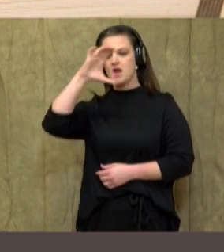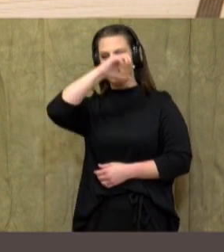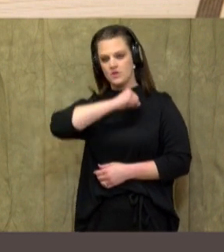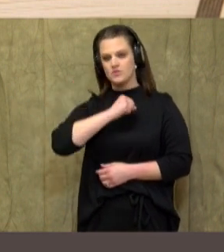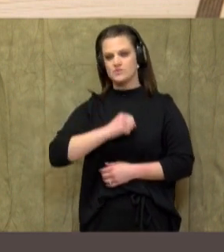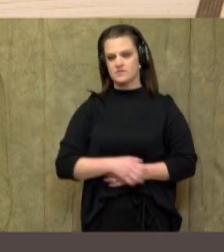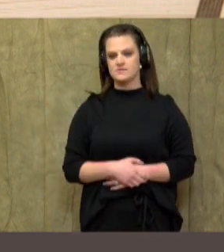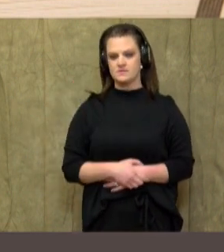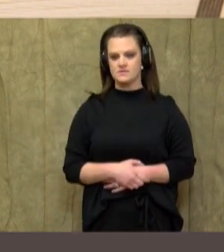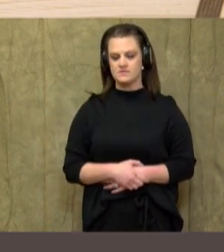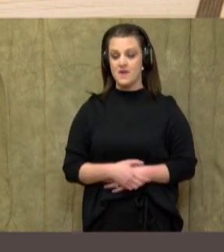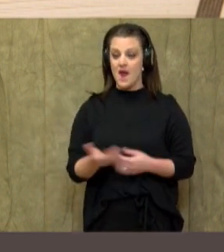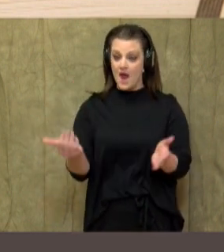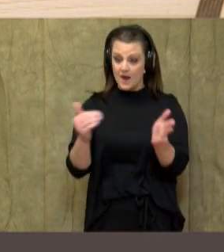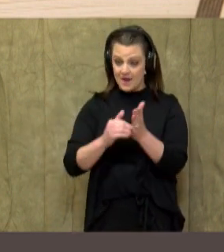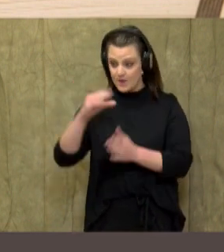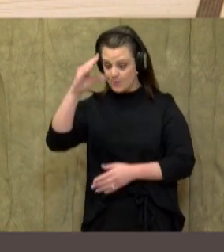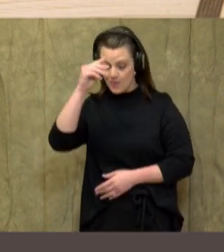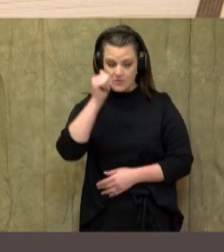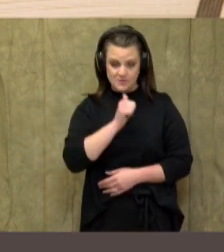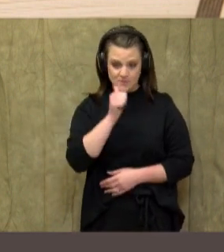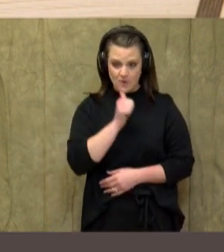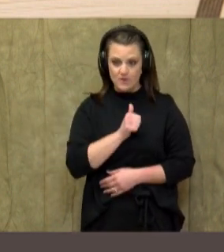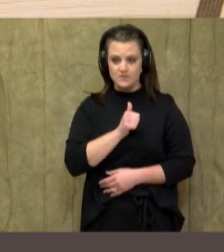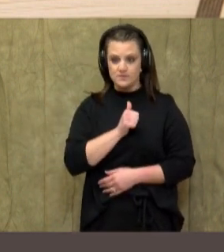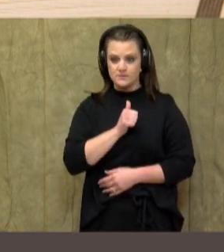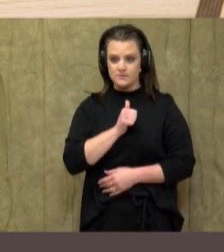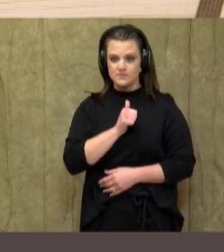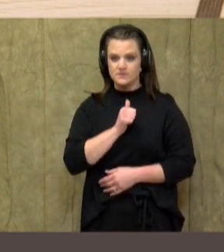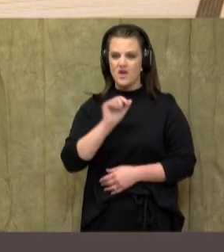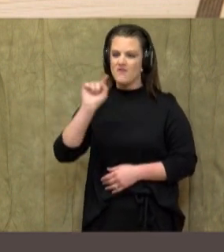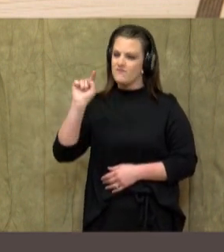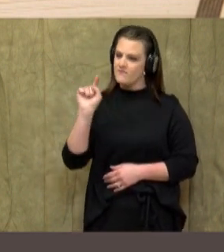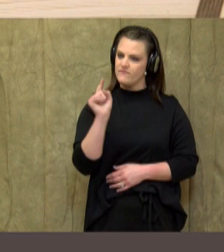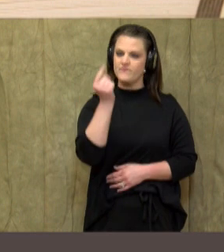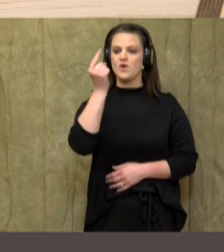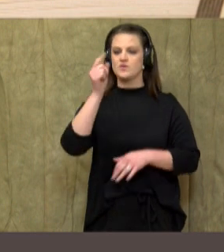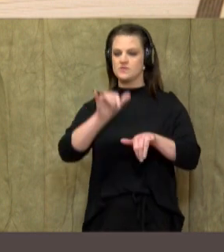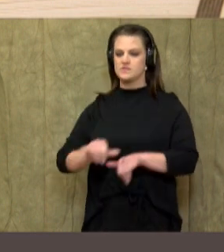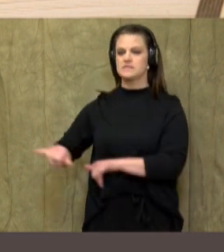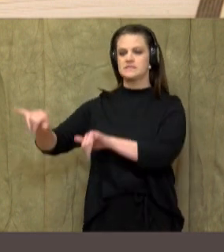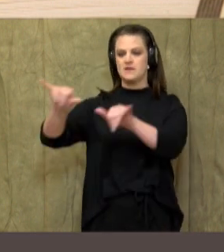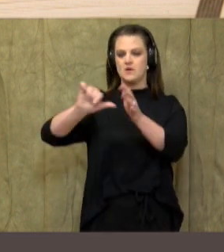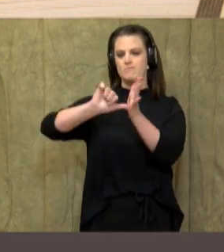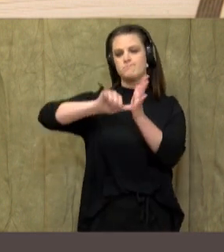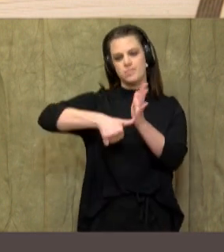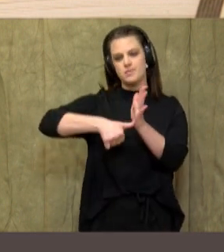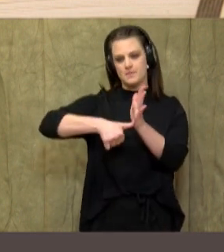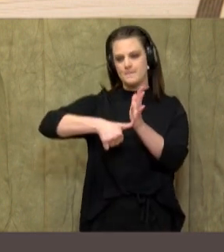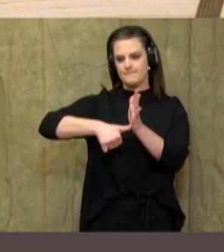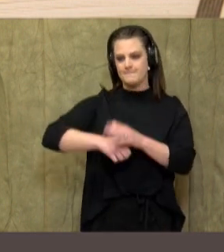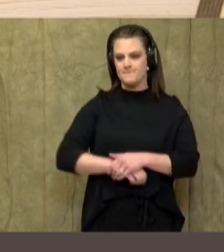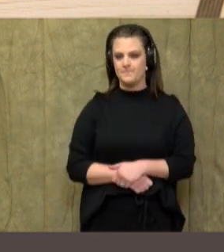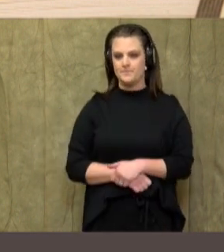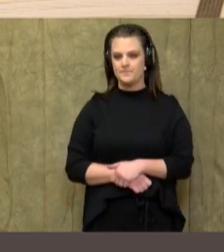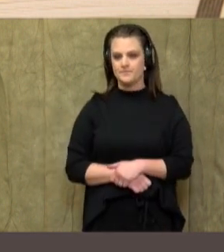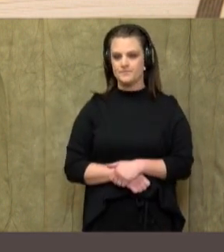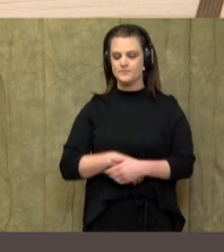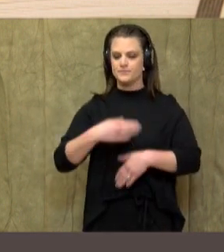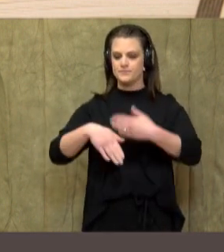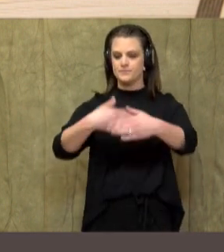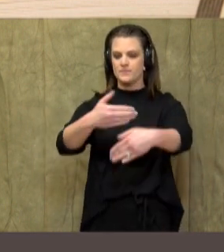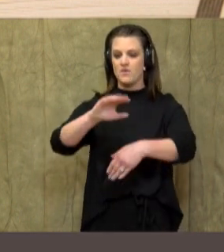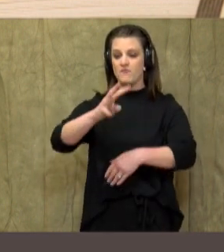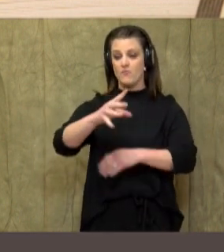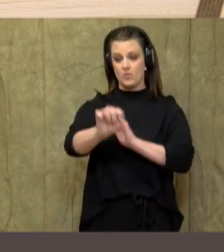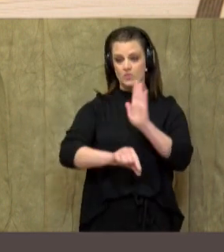Again, boys and girls, this is one of our first critical standards to cover throughout fourth